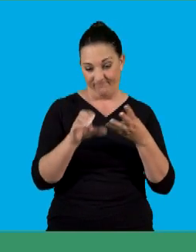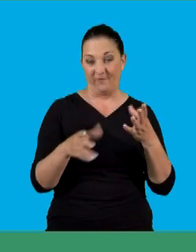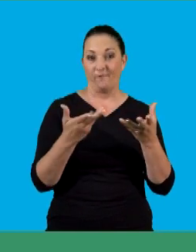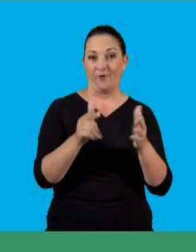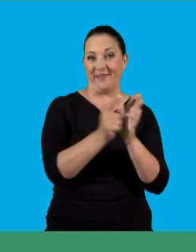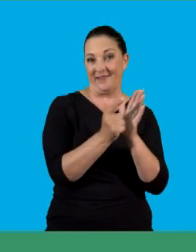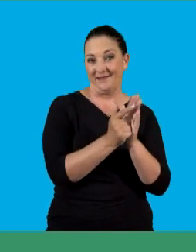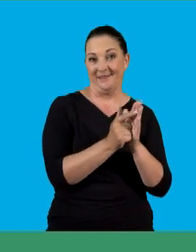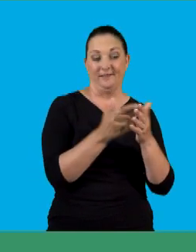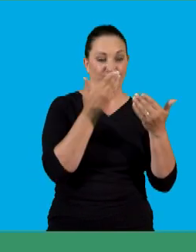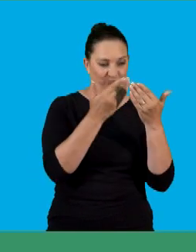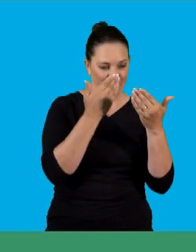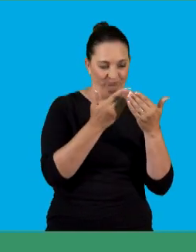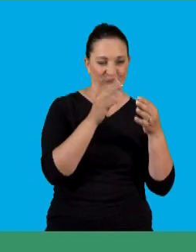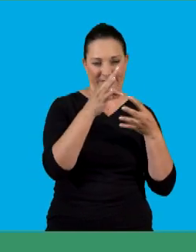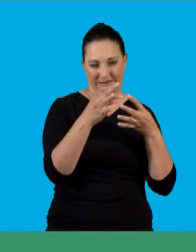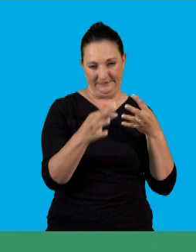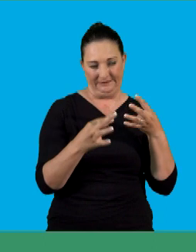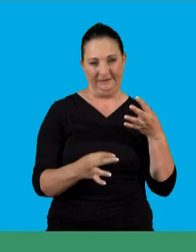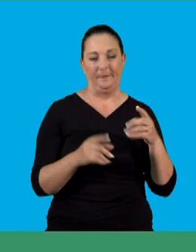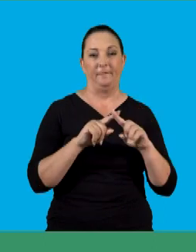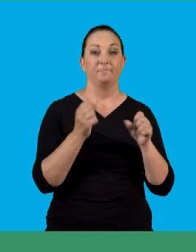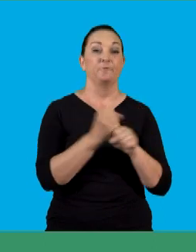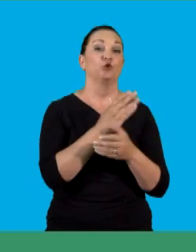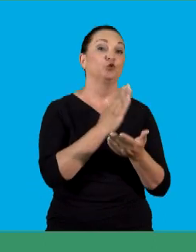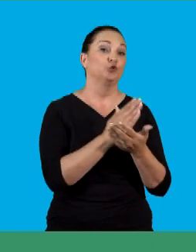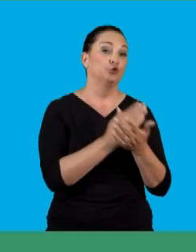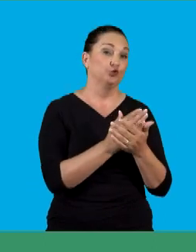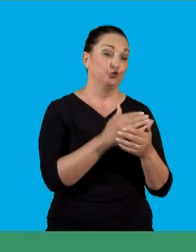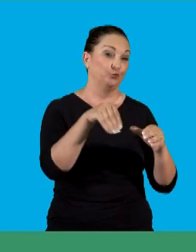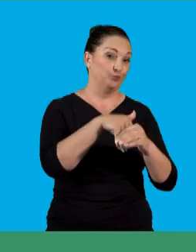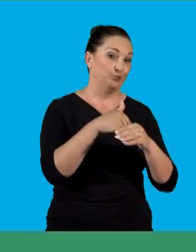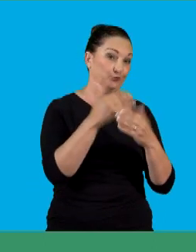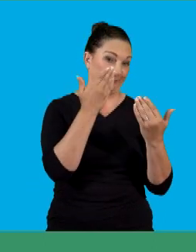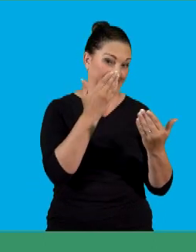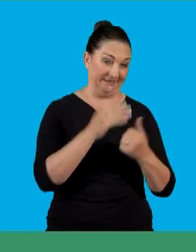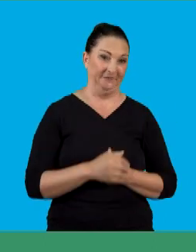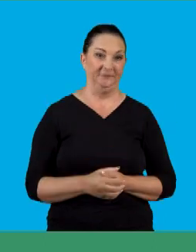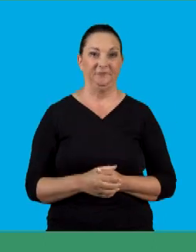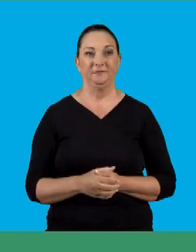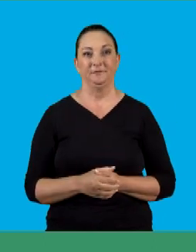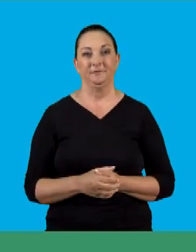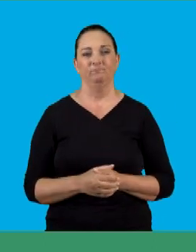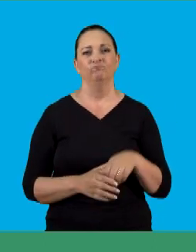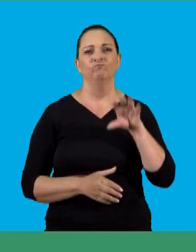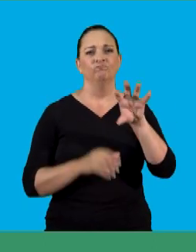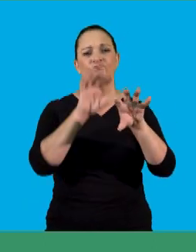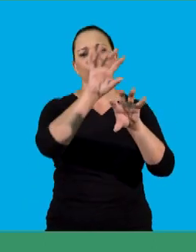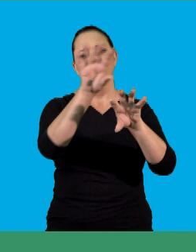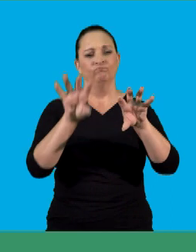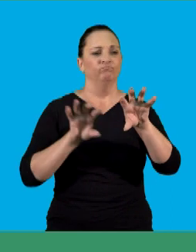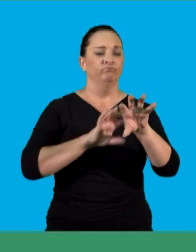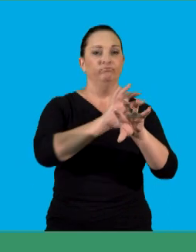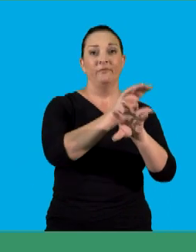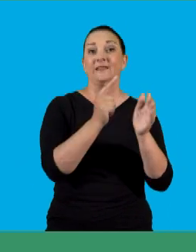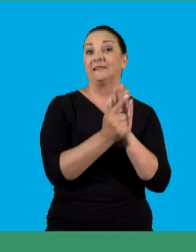study in detail. Be sure to study all the relevant content for each section. So this is an overview of what